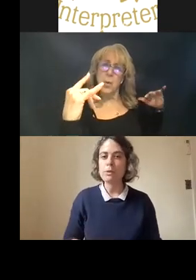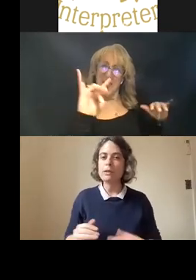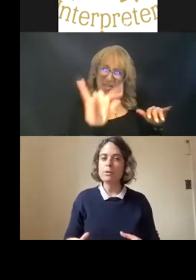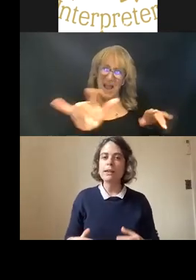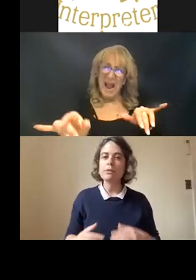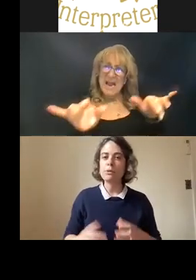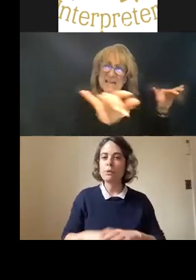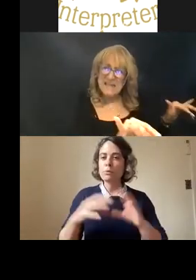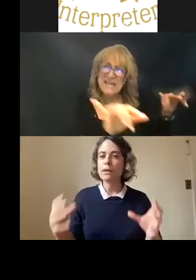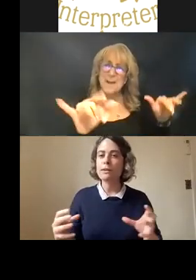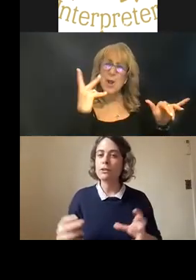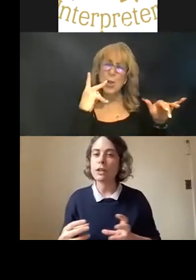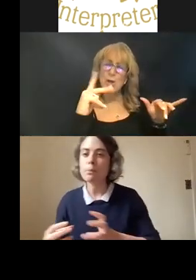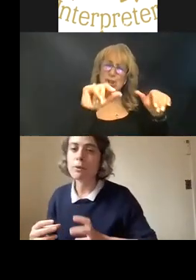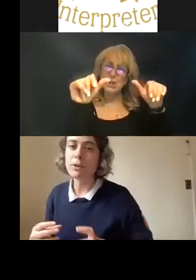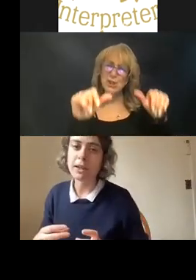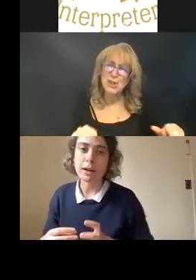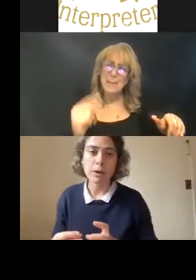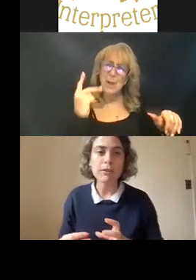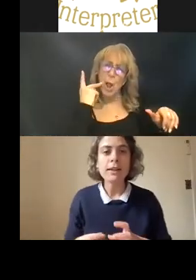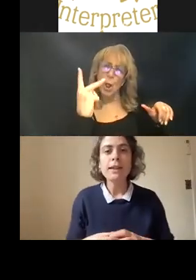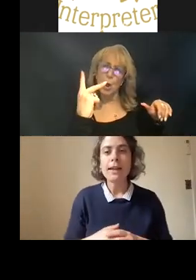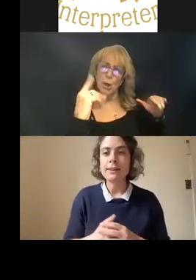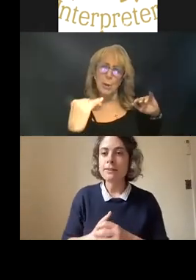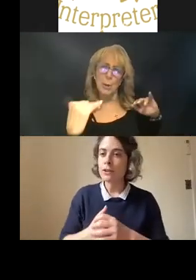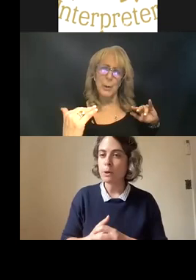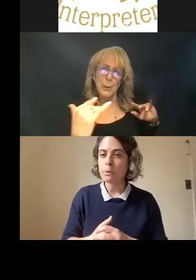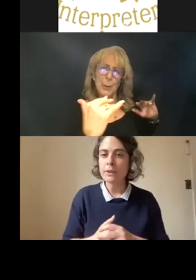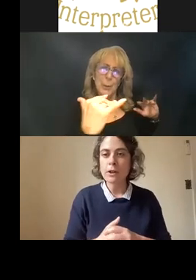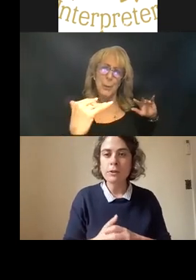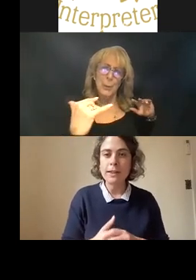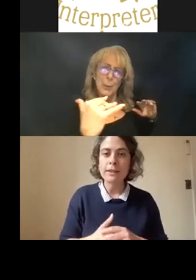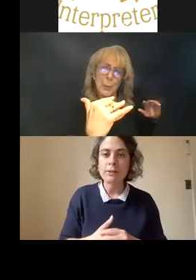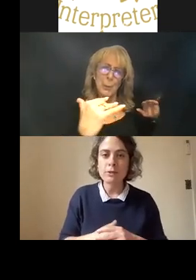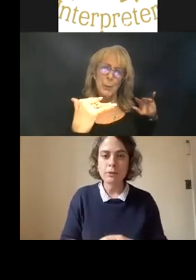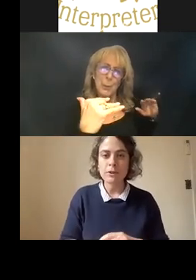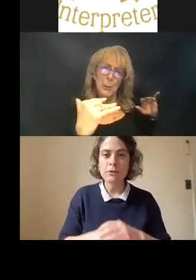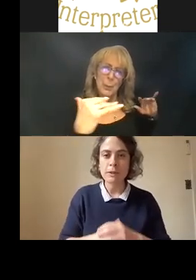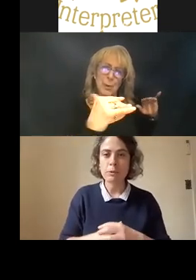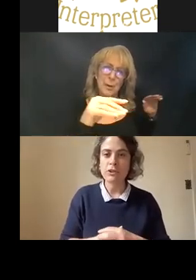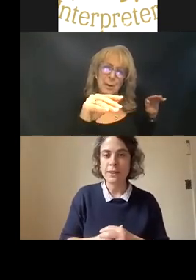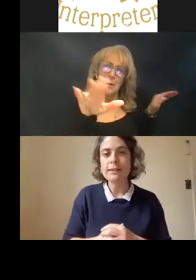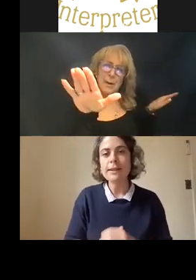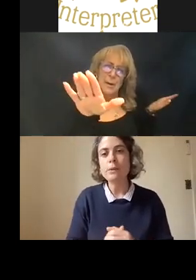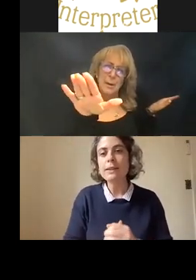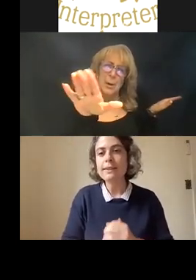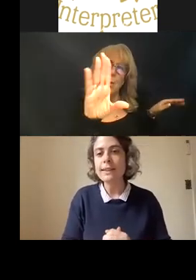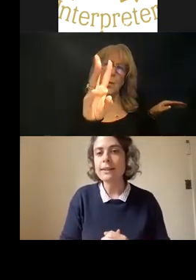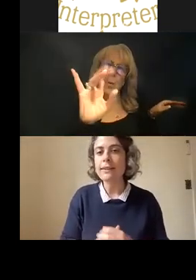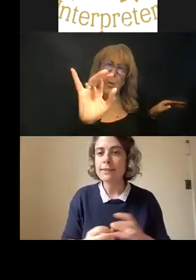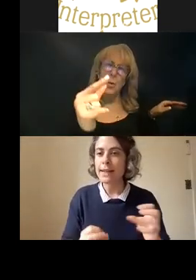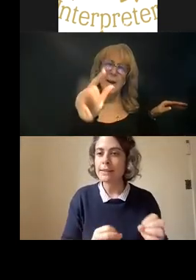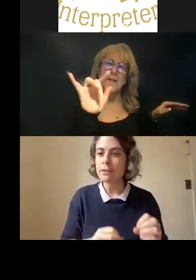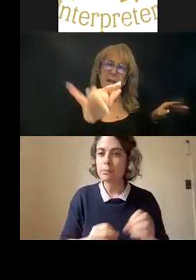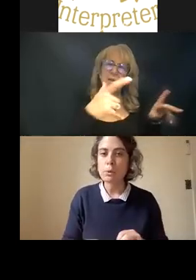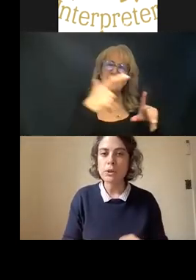and we can look at the flow around the shape of the aircraft. And this is an experiment that our colleagues at the University of Cambridge did. And what they did